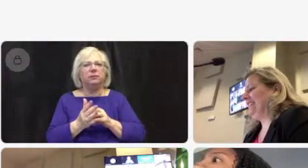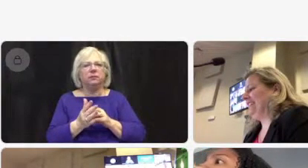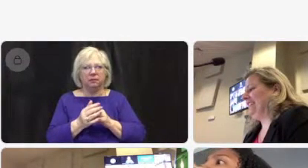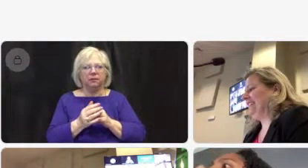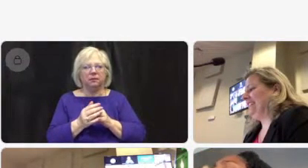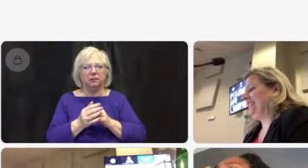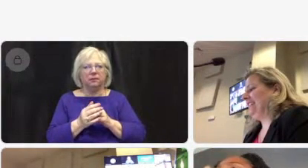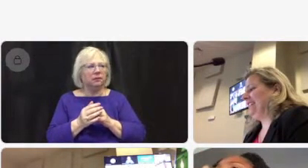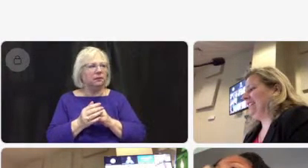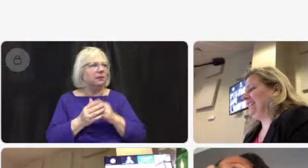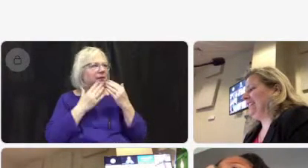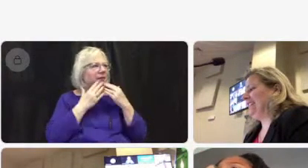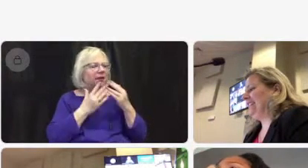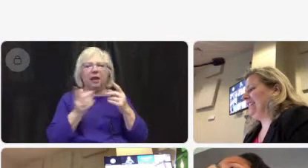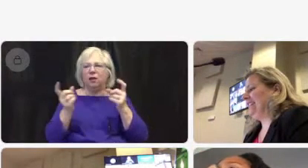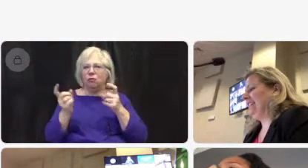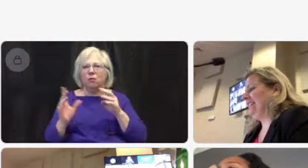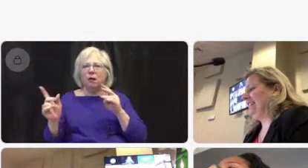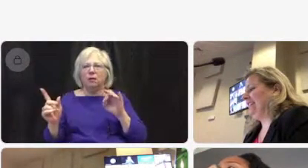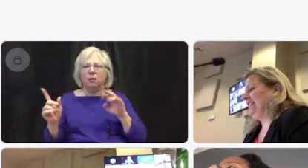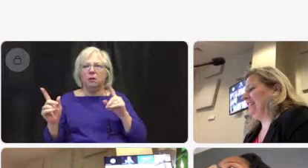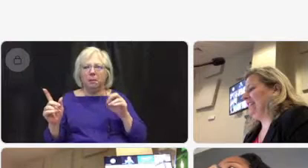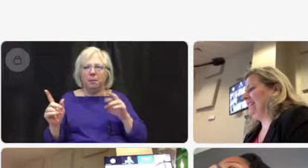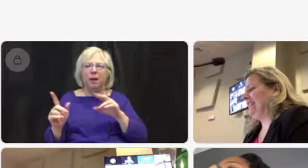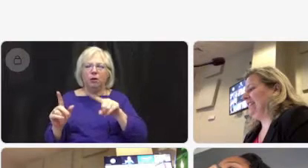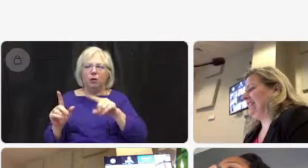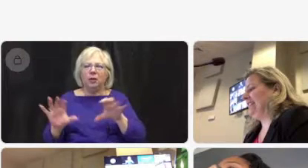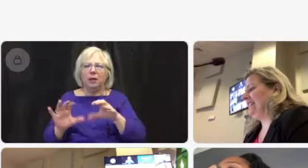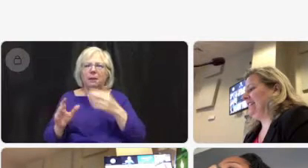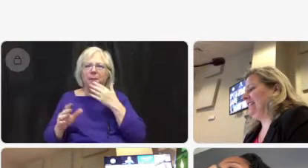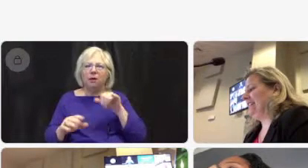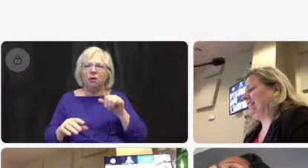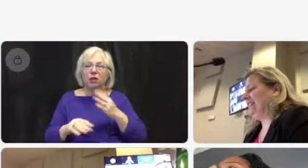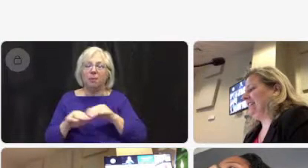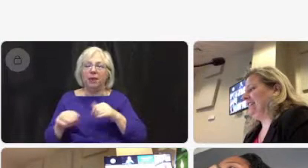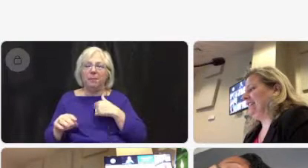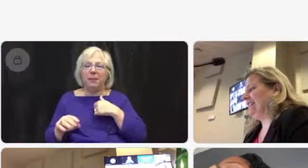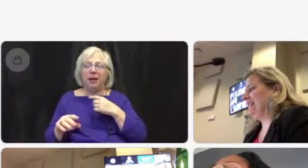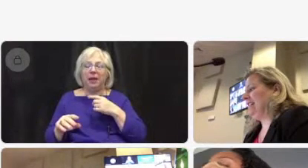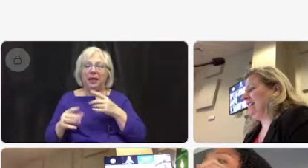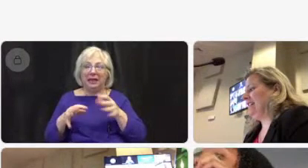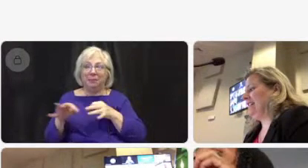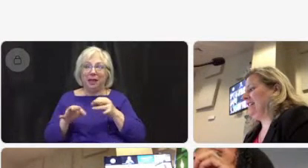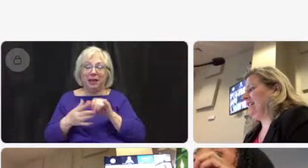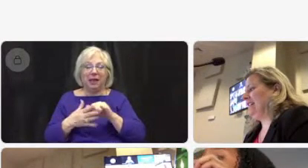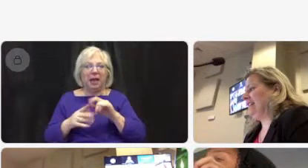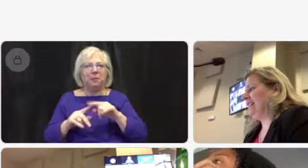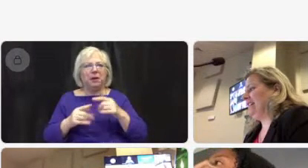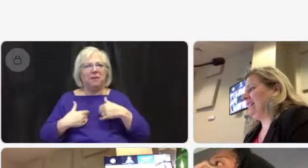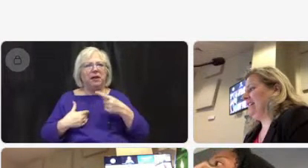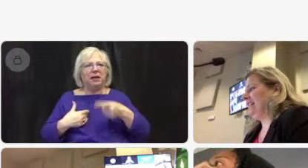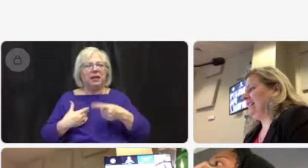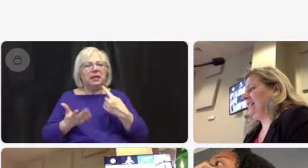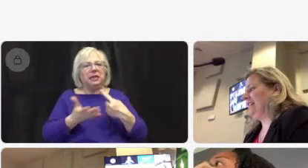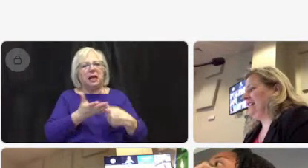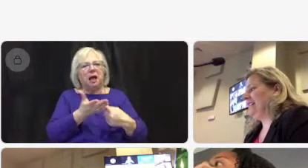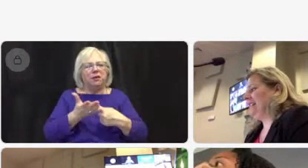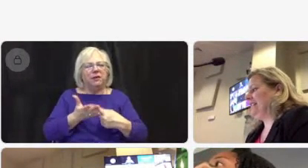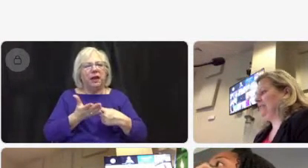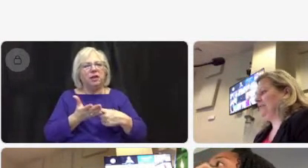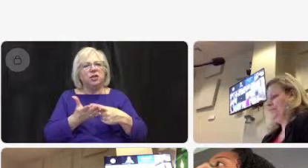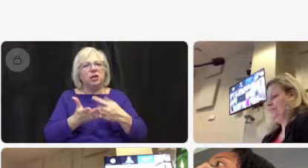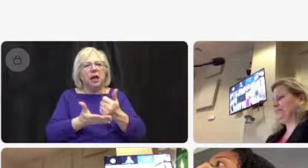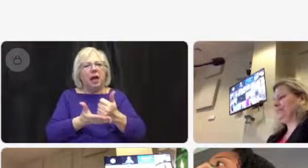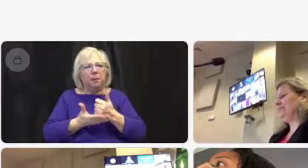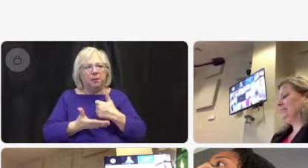it's about, thank you, Director Miller, probably did a better job of me explaining it. Having this conversation helps me get you all something. Ultimately, you all are